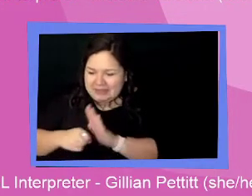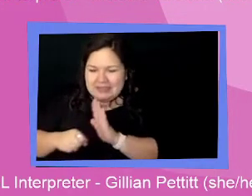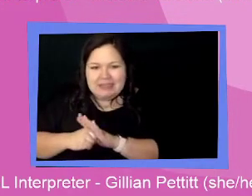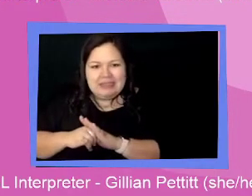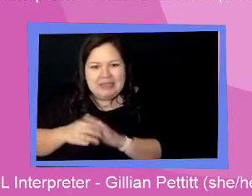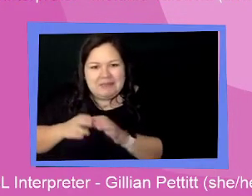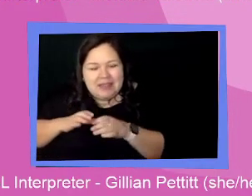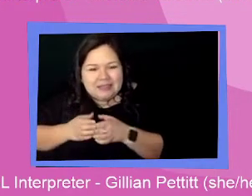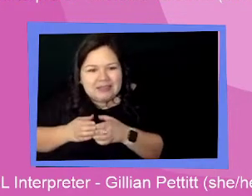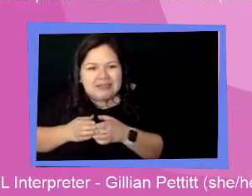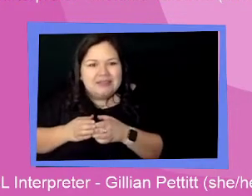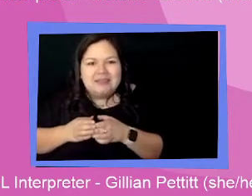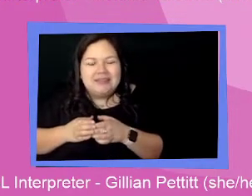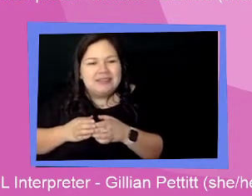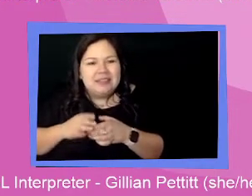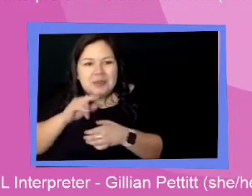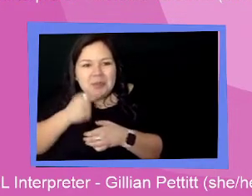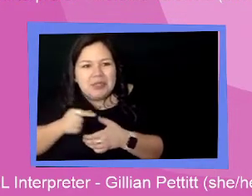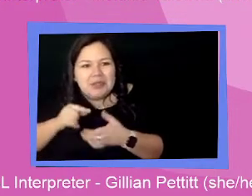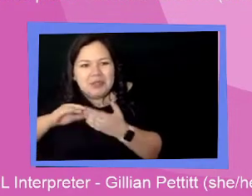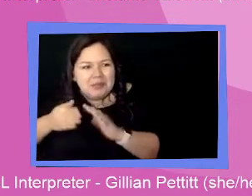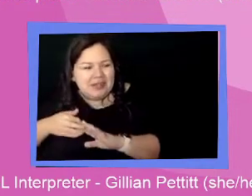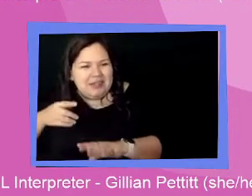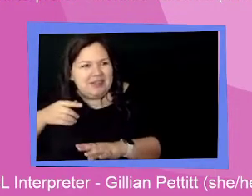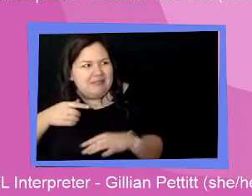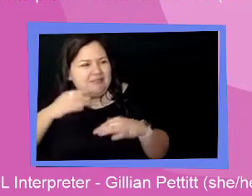little queer community. And